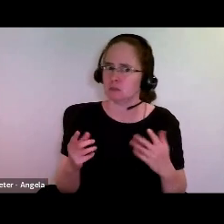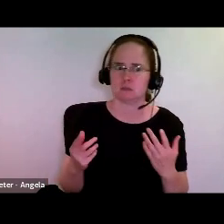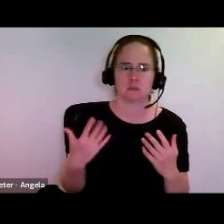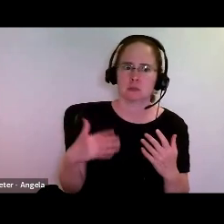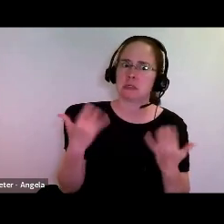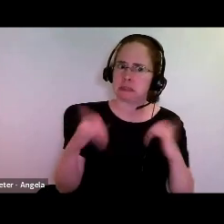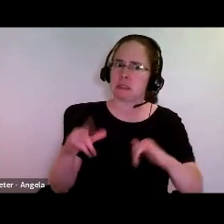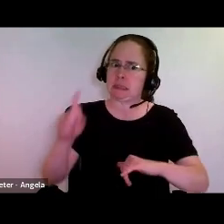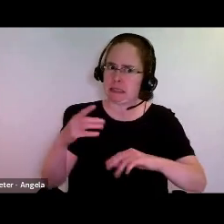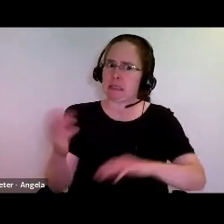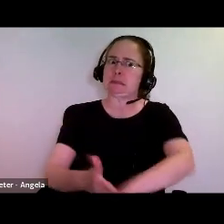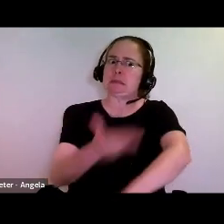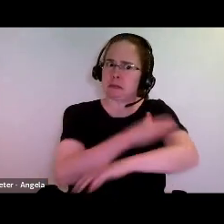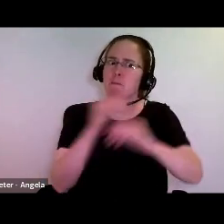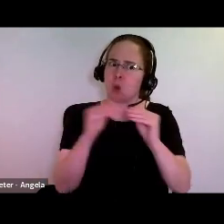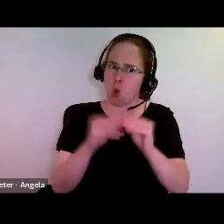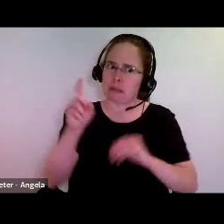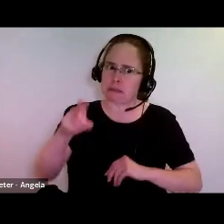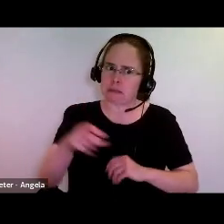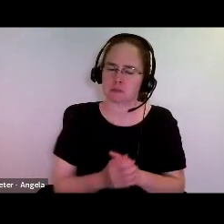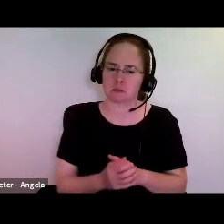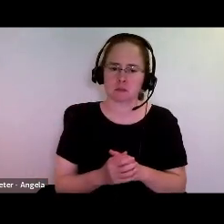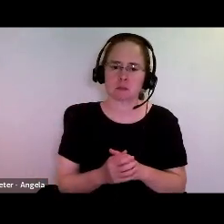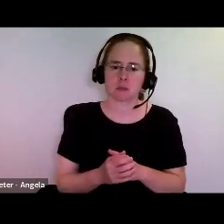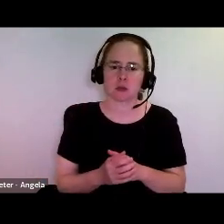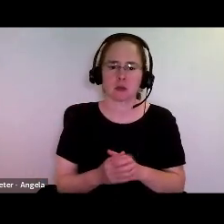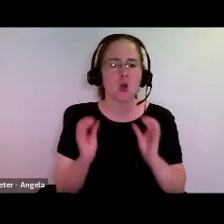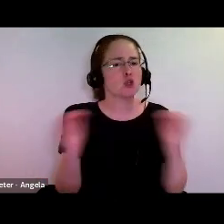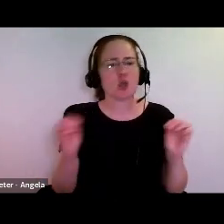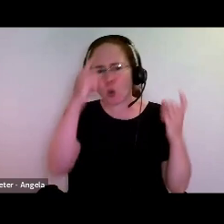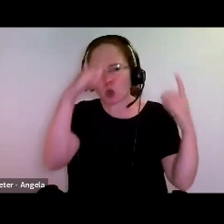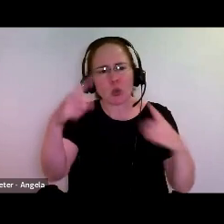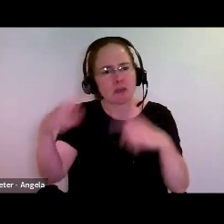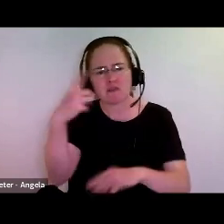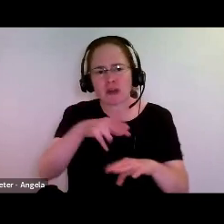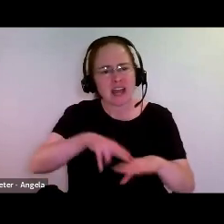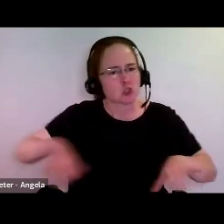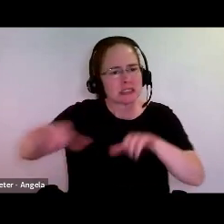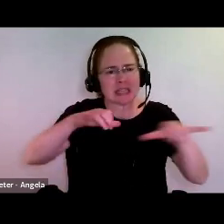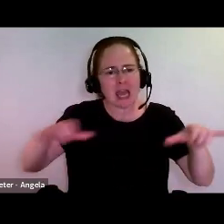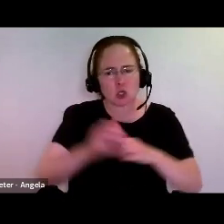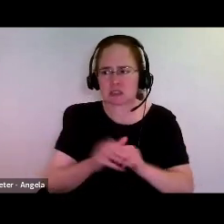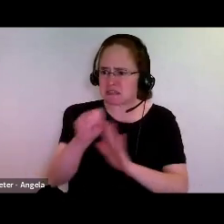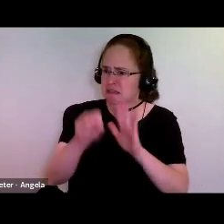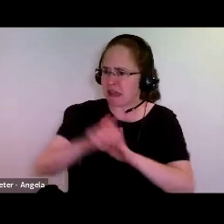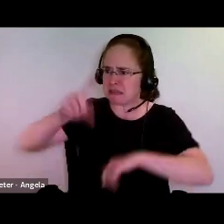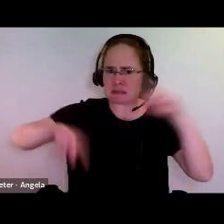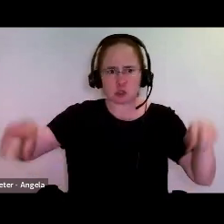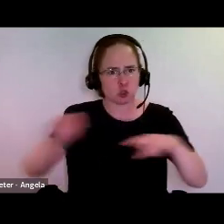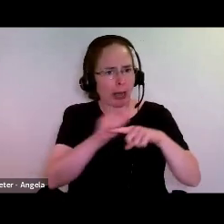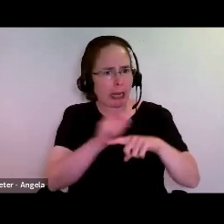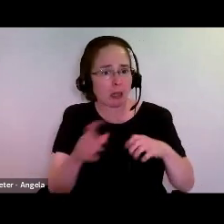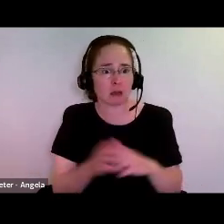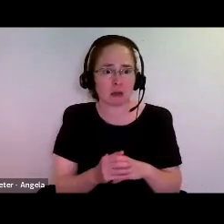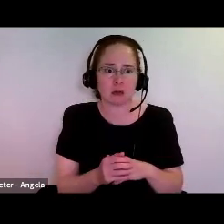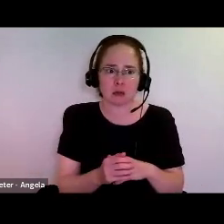go. There's not an agreement on national standards. Different states have different training models, a lot of overlap, and it would actually